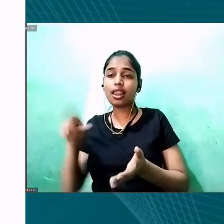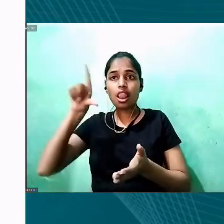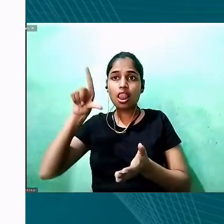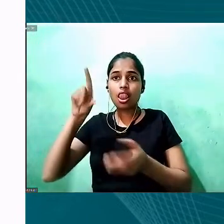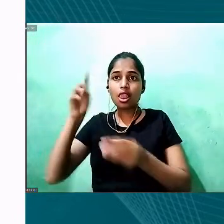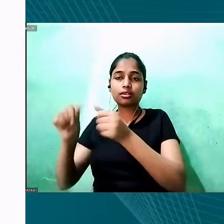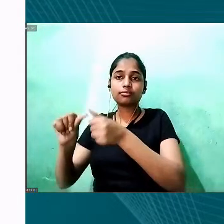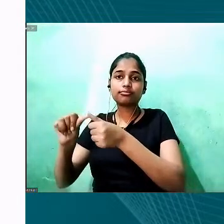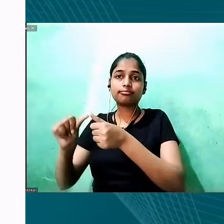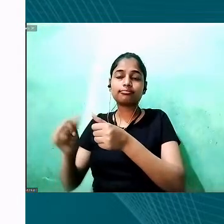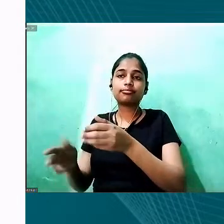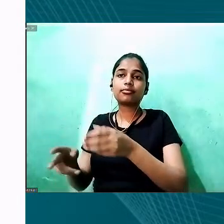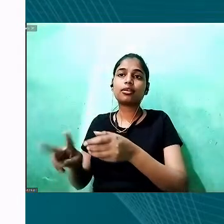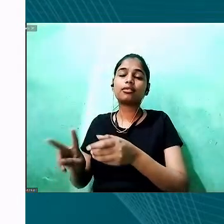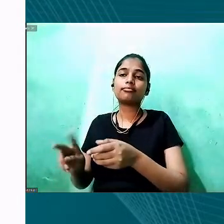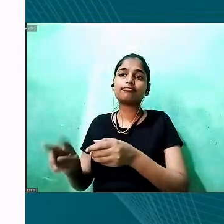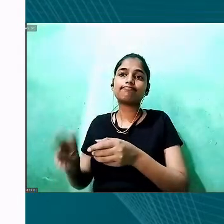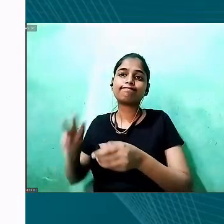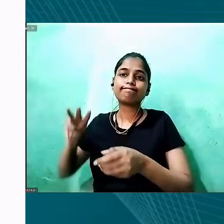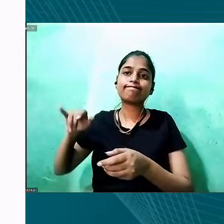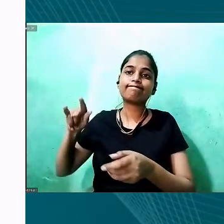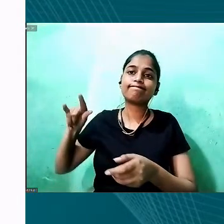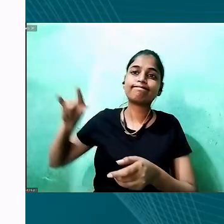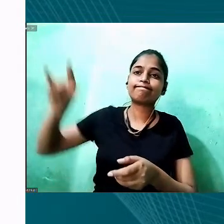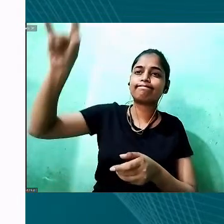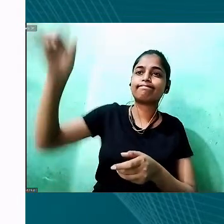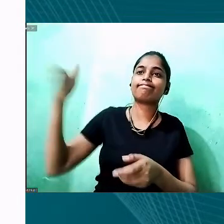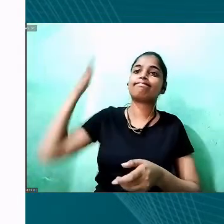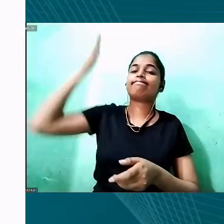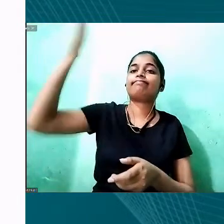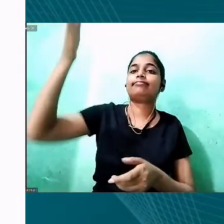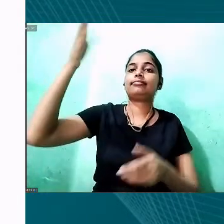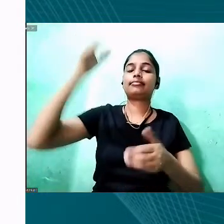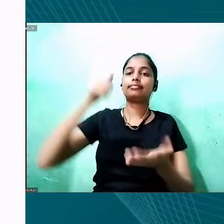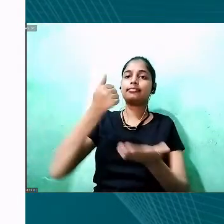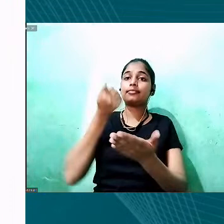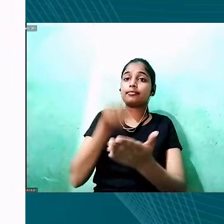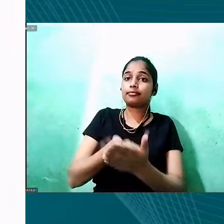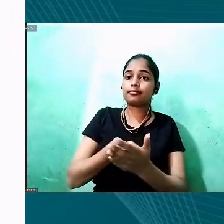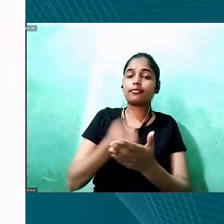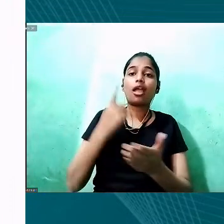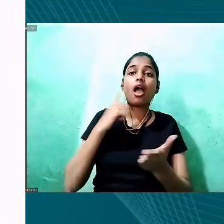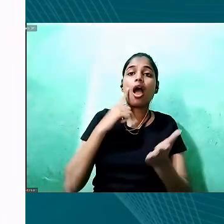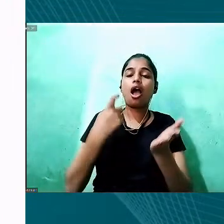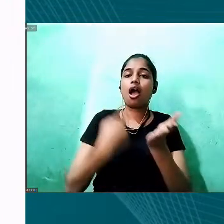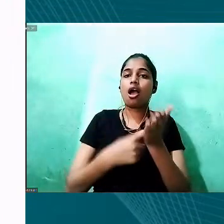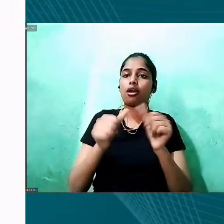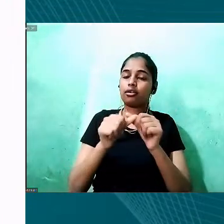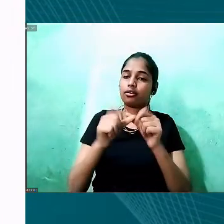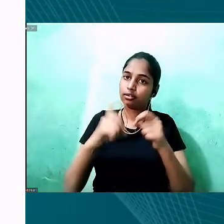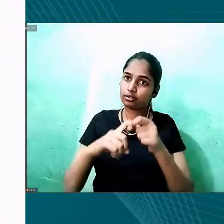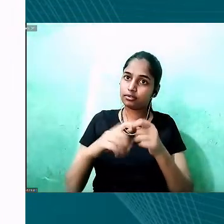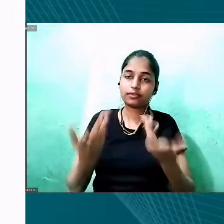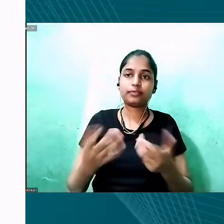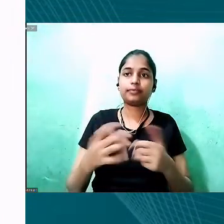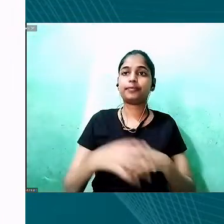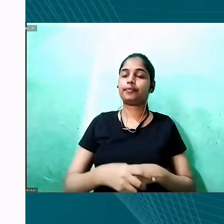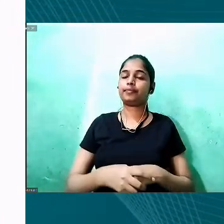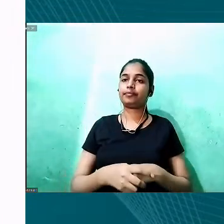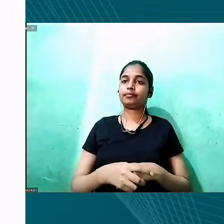So, in London, it is not that Miibil was any way upset in London, no, he was happy